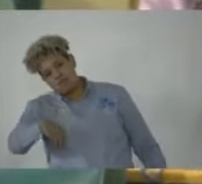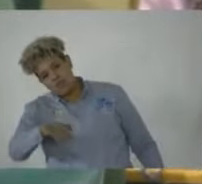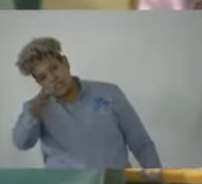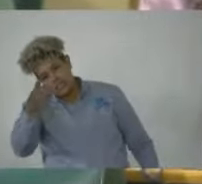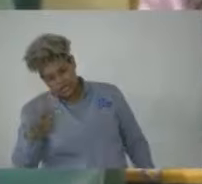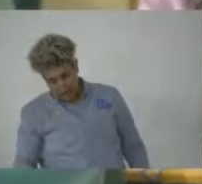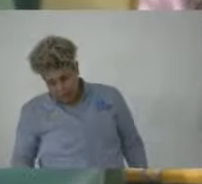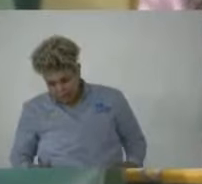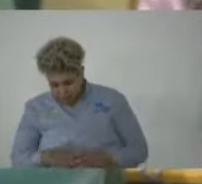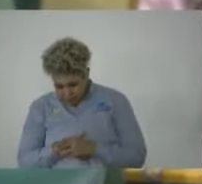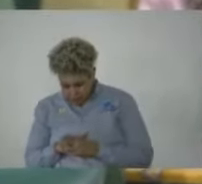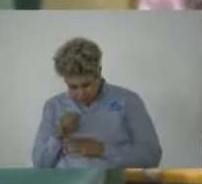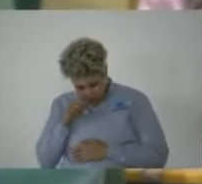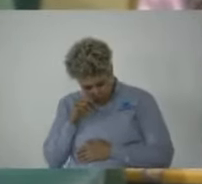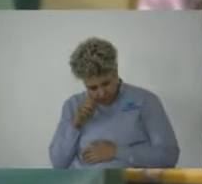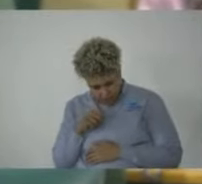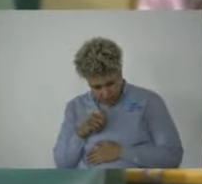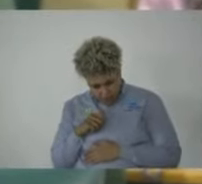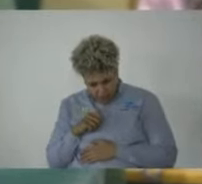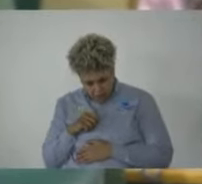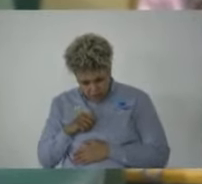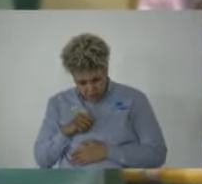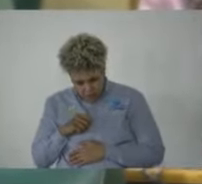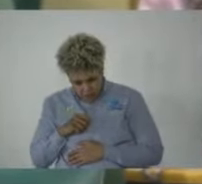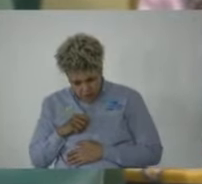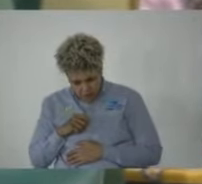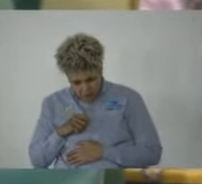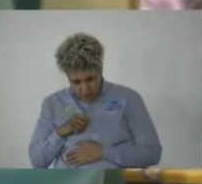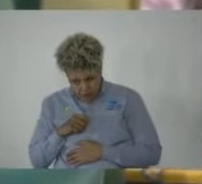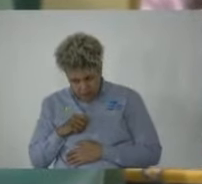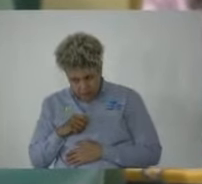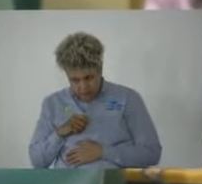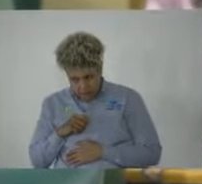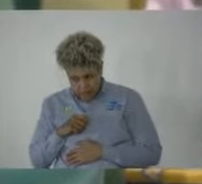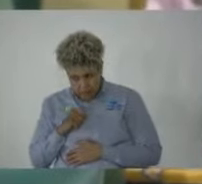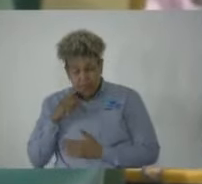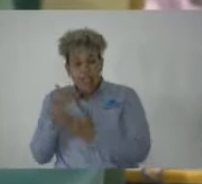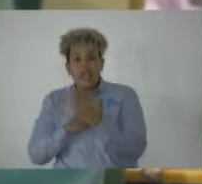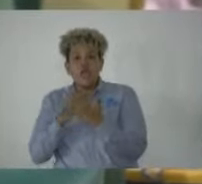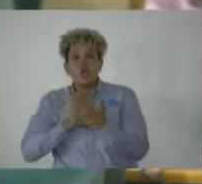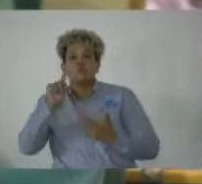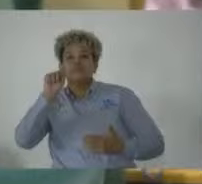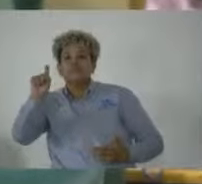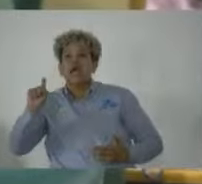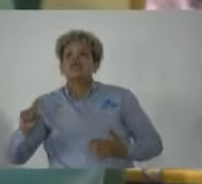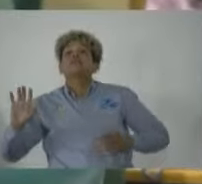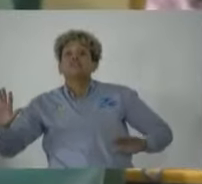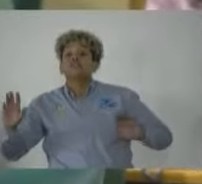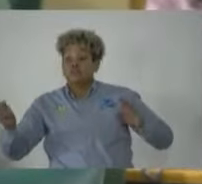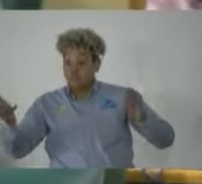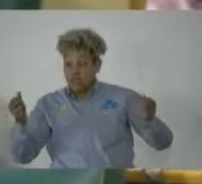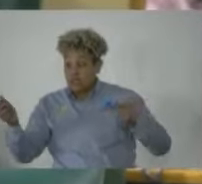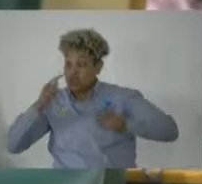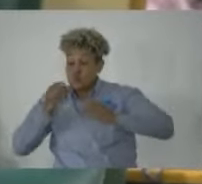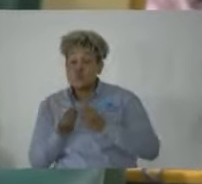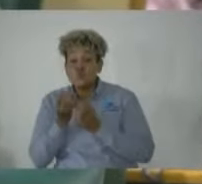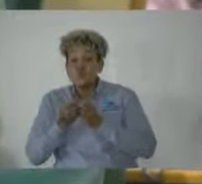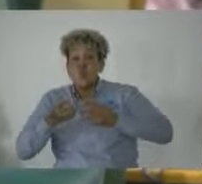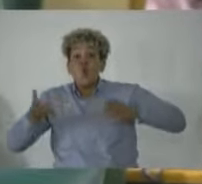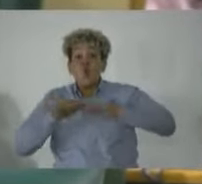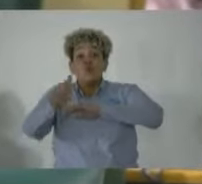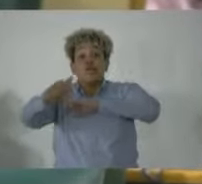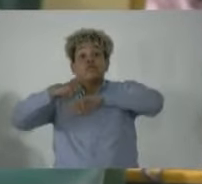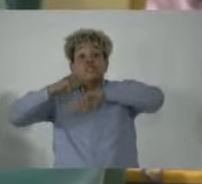10.5%, Madam Speaker. You hear what I just said? Income tax revenue has grown over that period